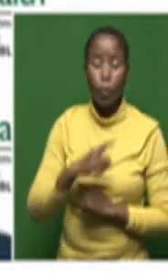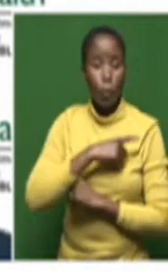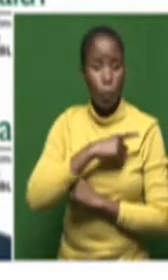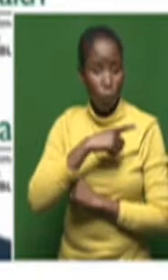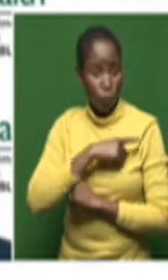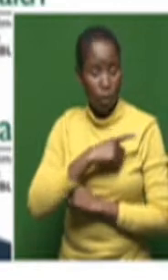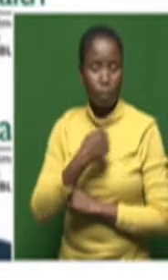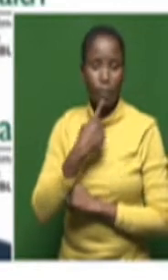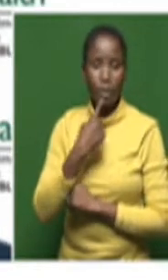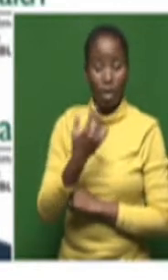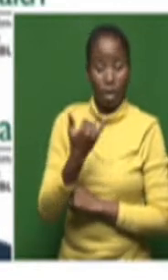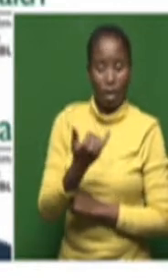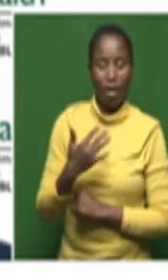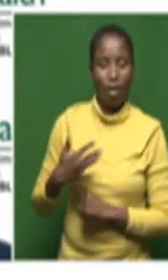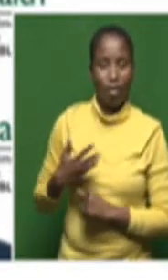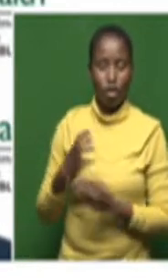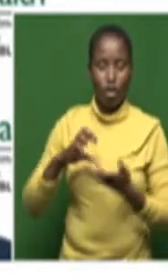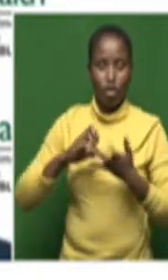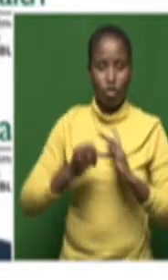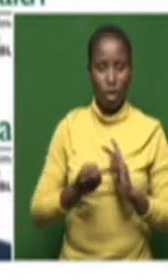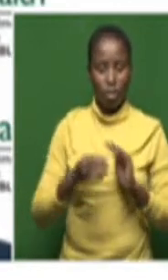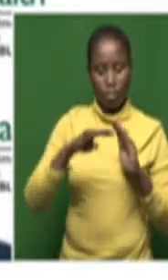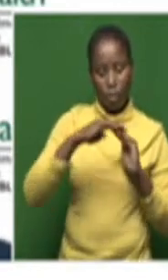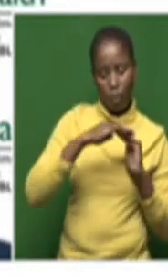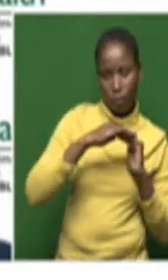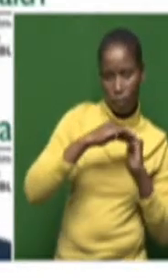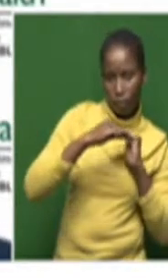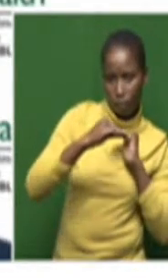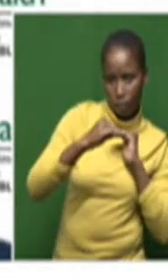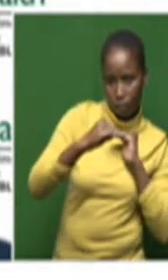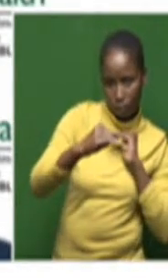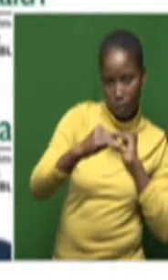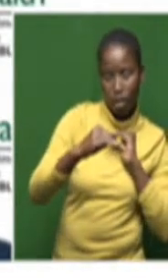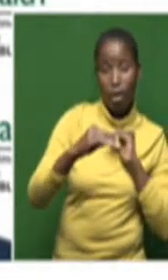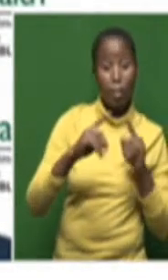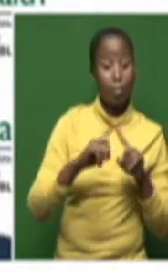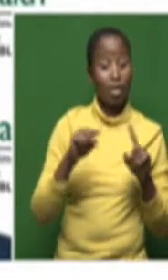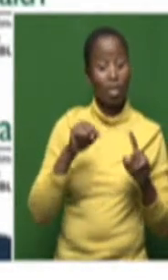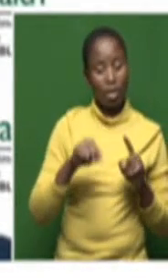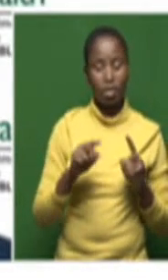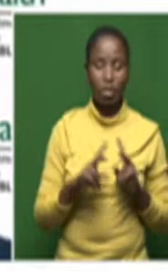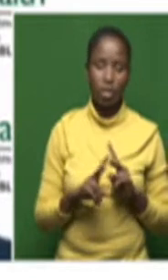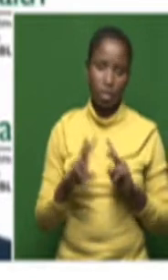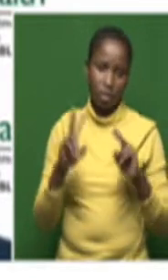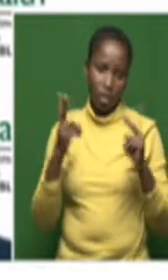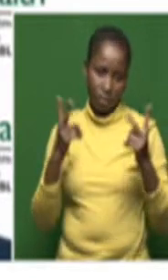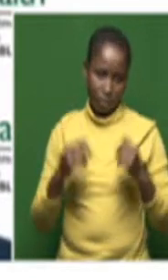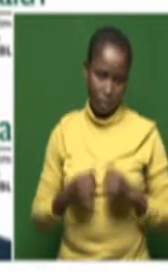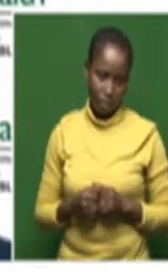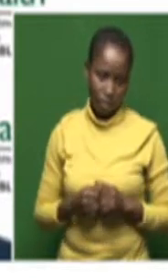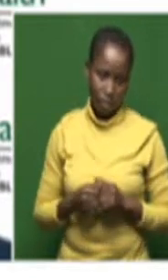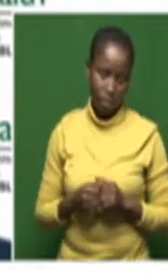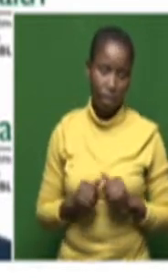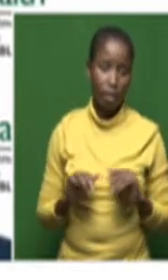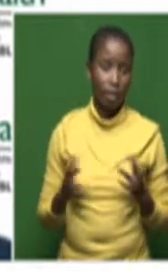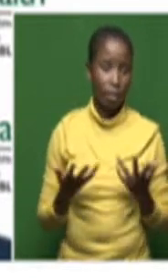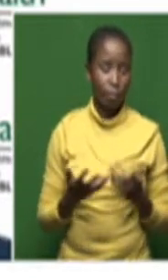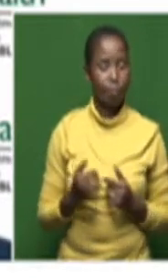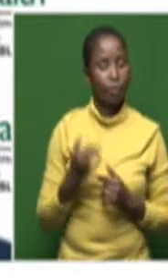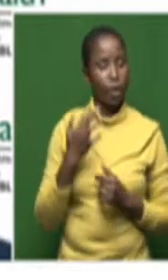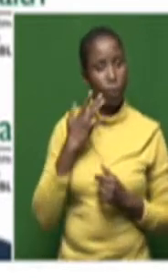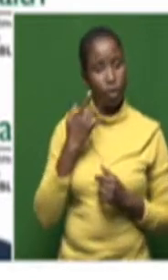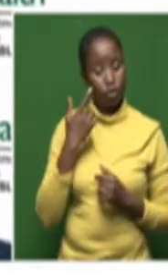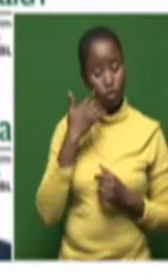is to flatten the curve. Now, this curve is behaving quite different. And this is more so when you look even at